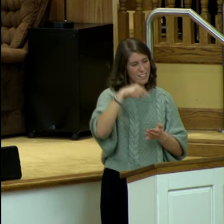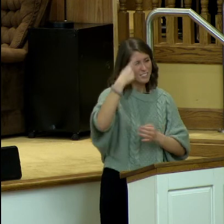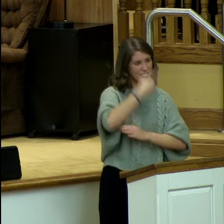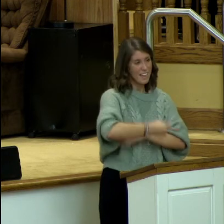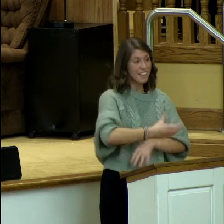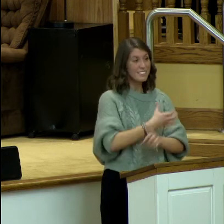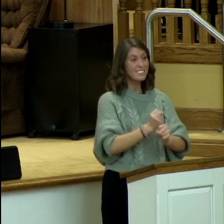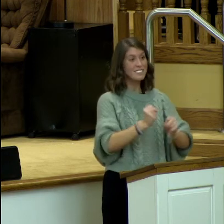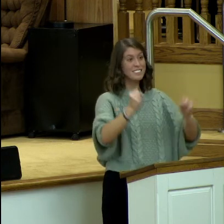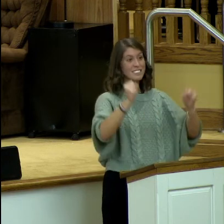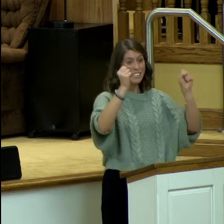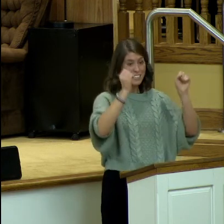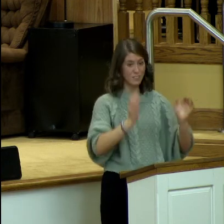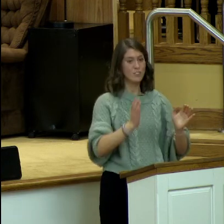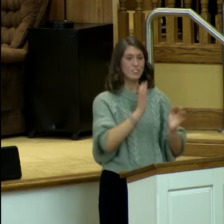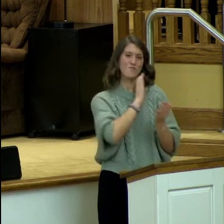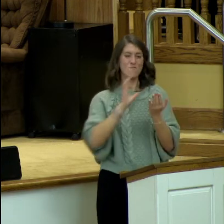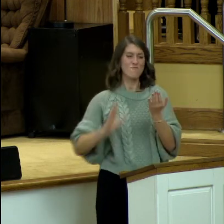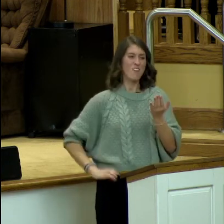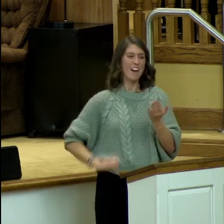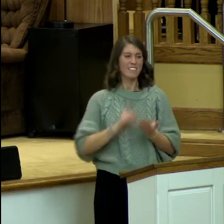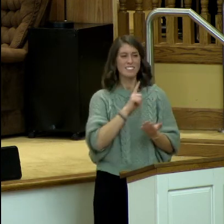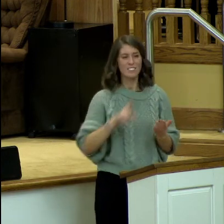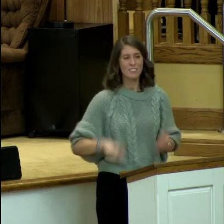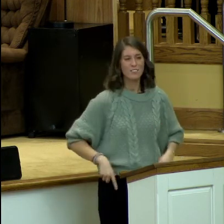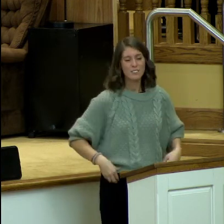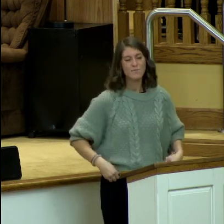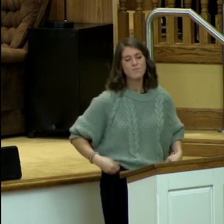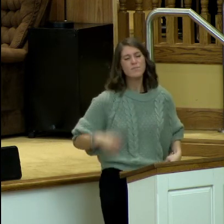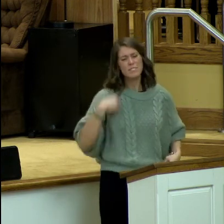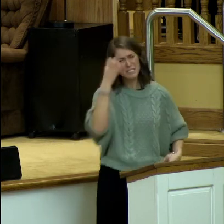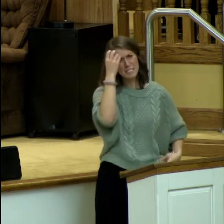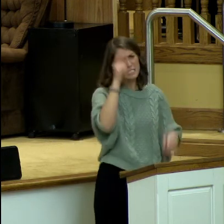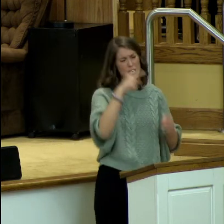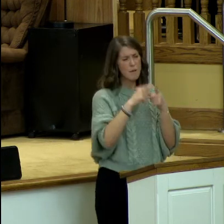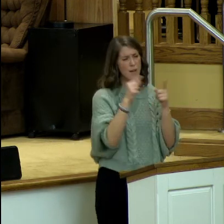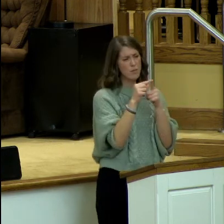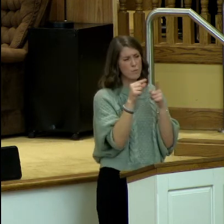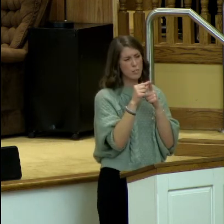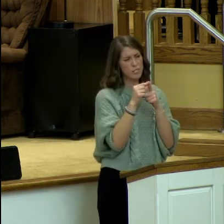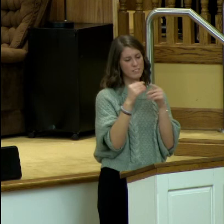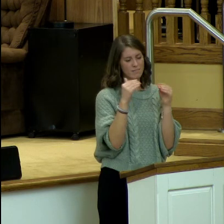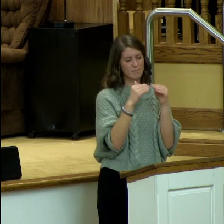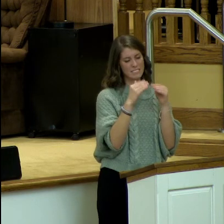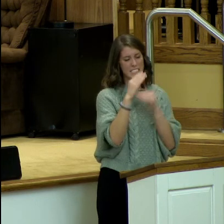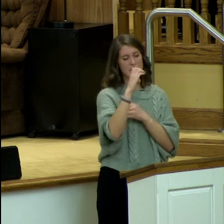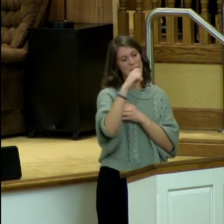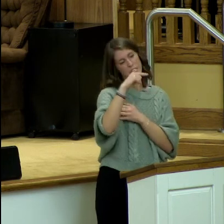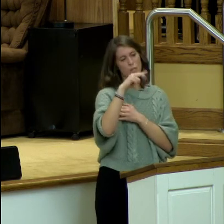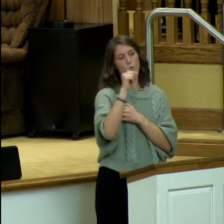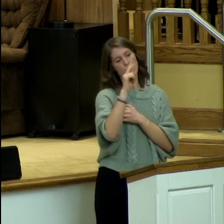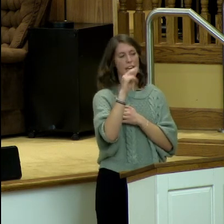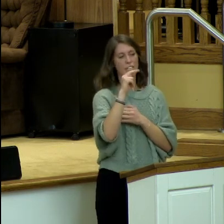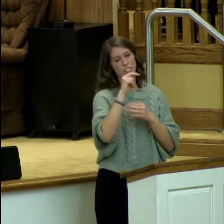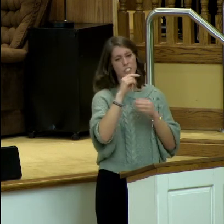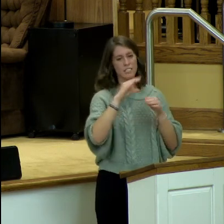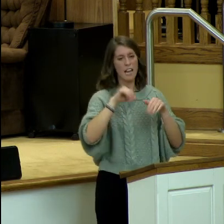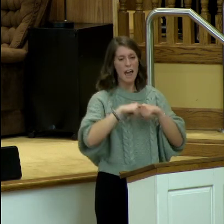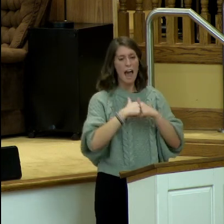Savior, which is Christ the Lord. I was thinking about the word equation and how they